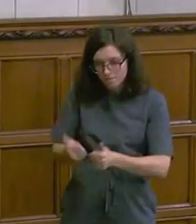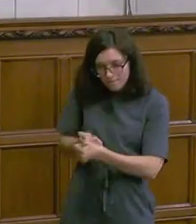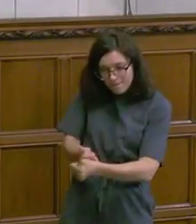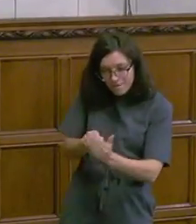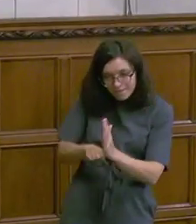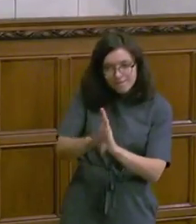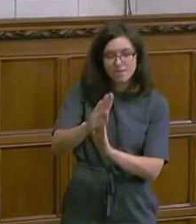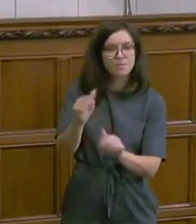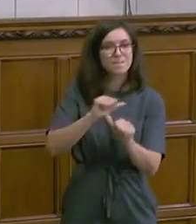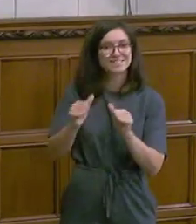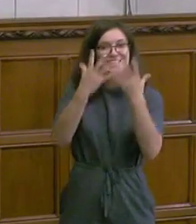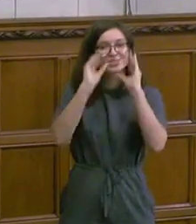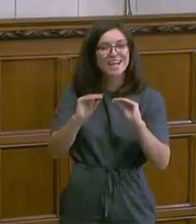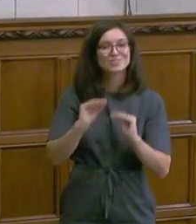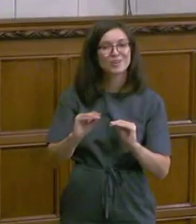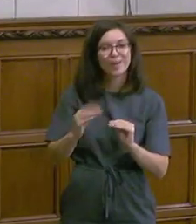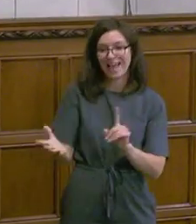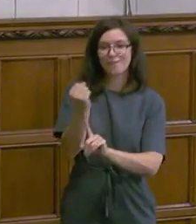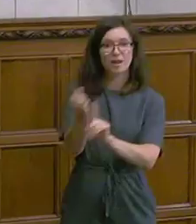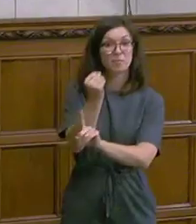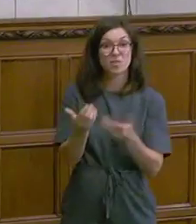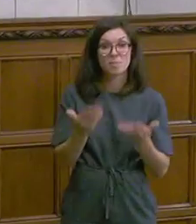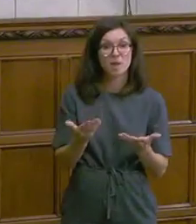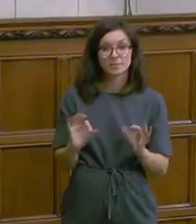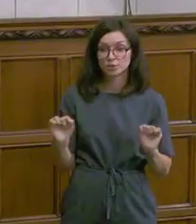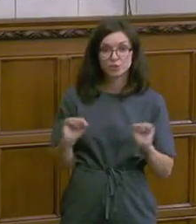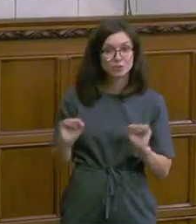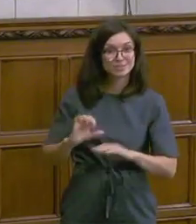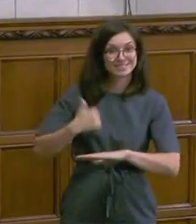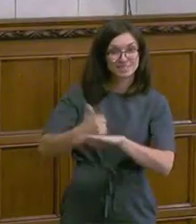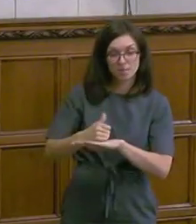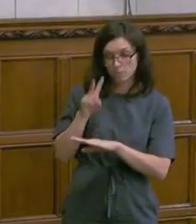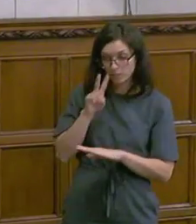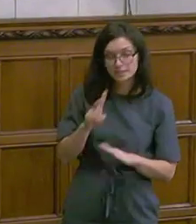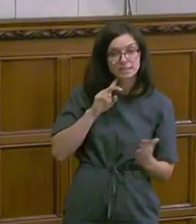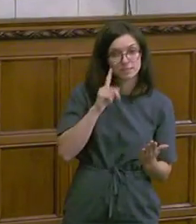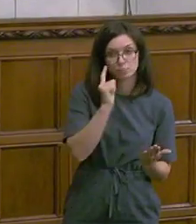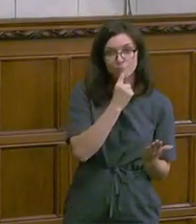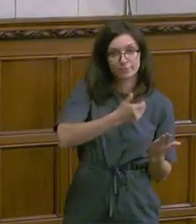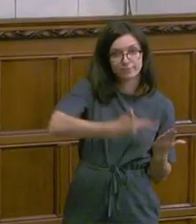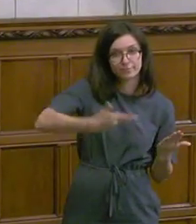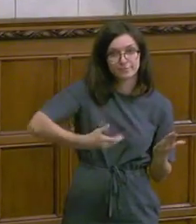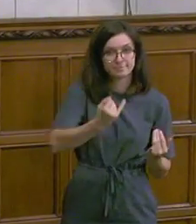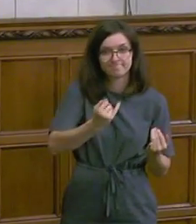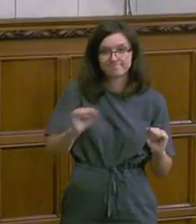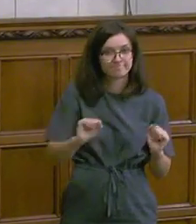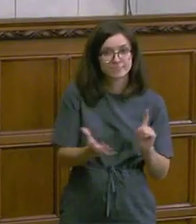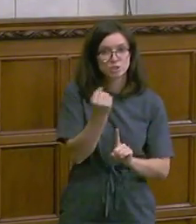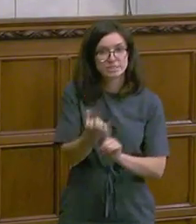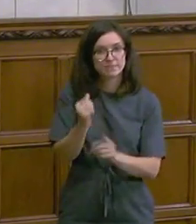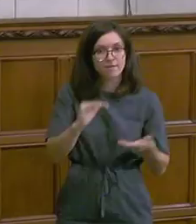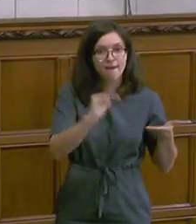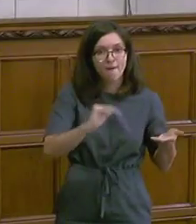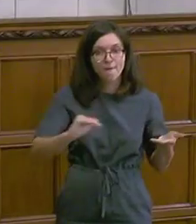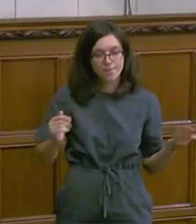have, something which is not sadly happening at present, as the evidence of attainment shows. And today I want to talk about the